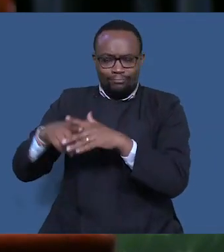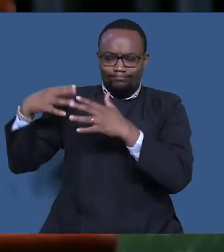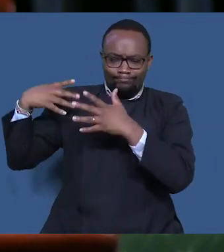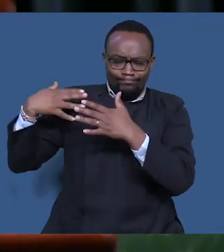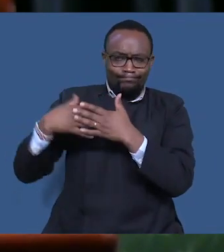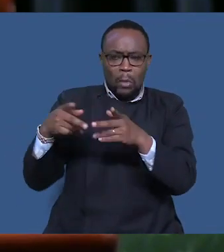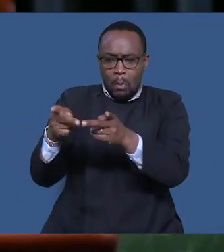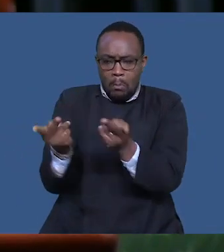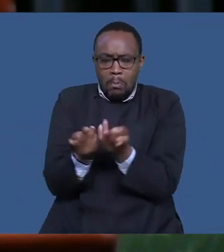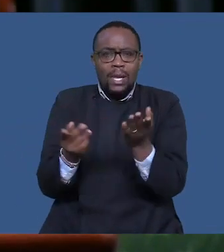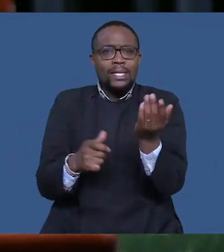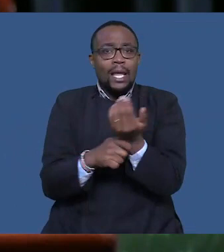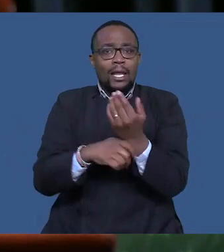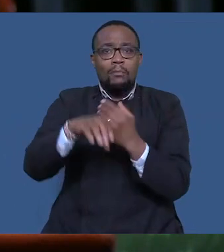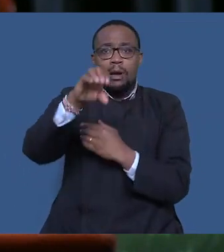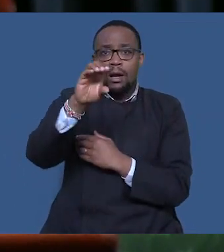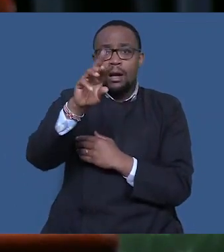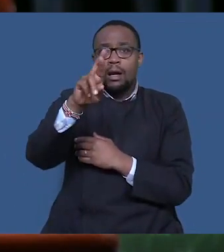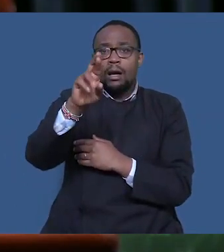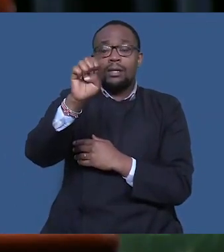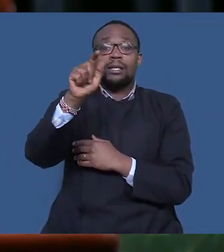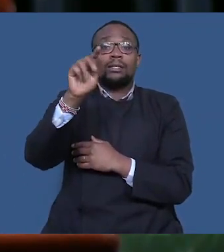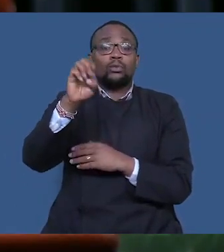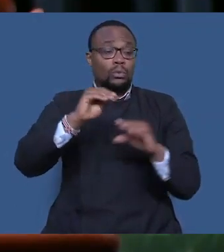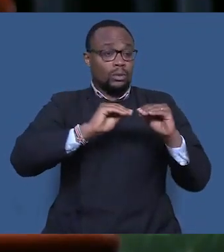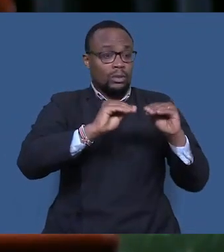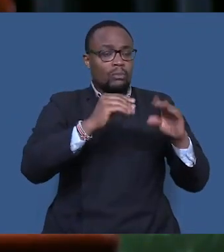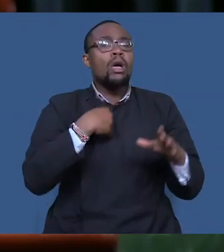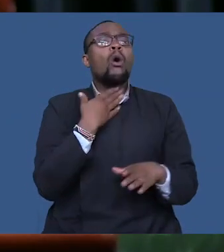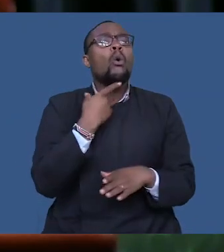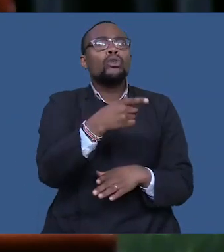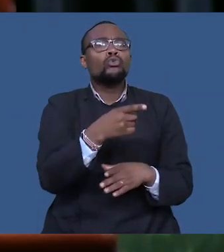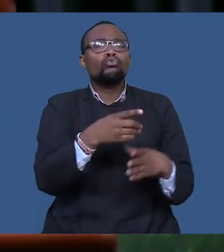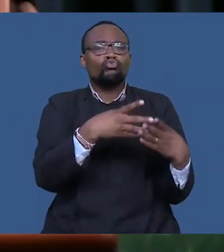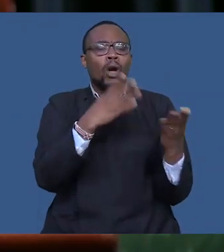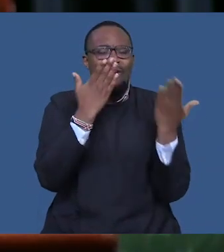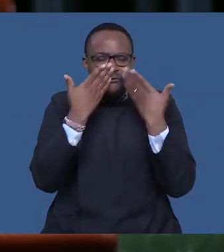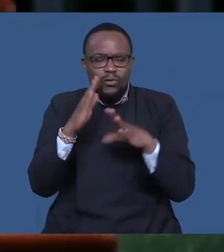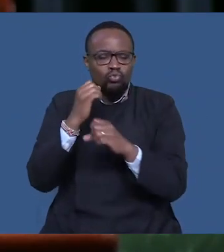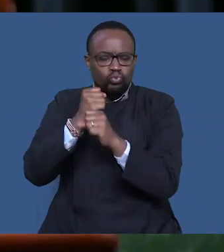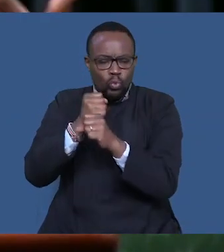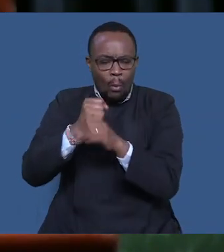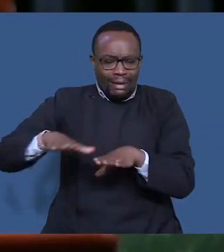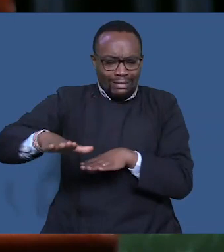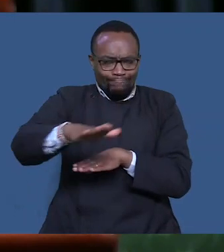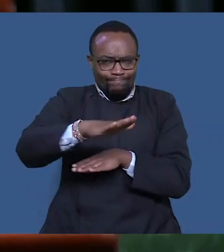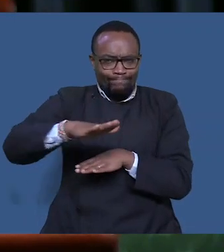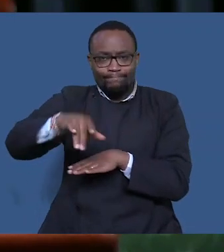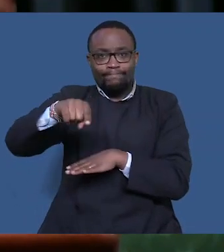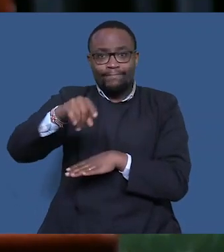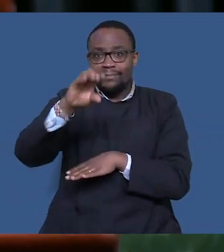place called Crete. So Paul is instructing him that I need you to finish the work that I had